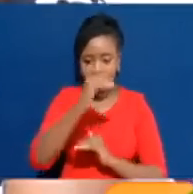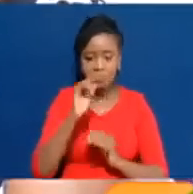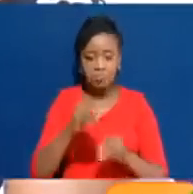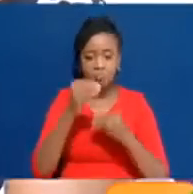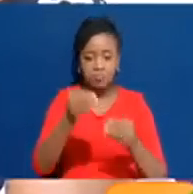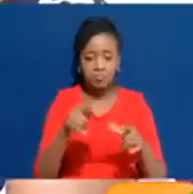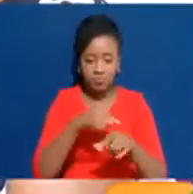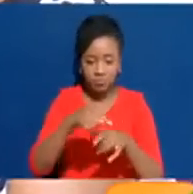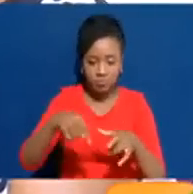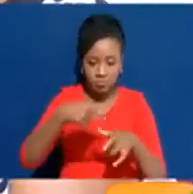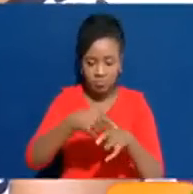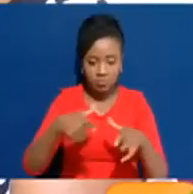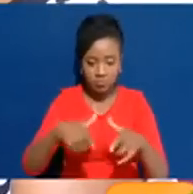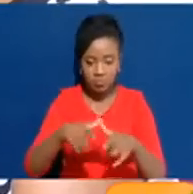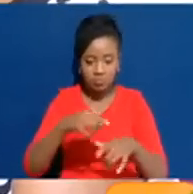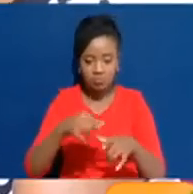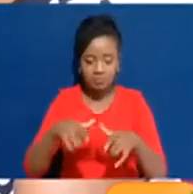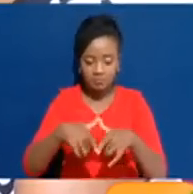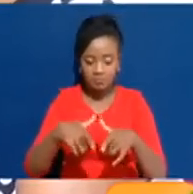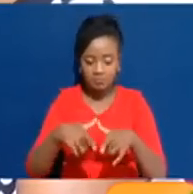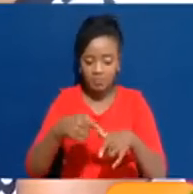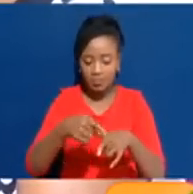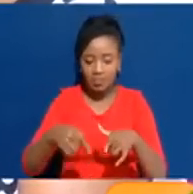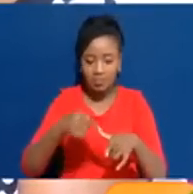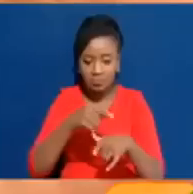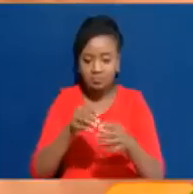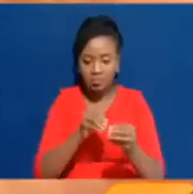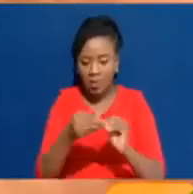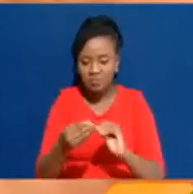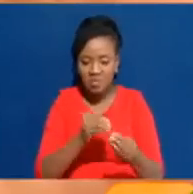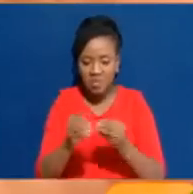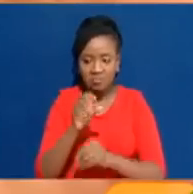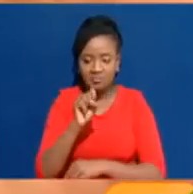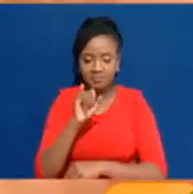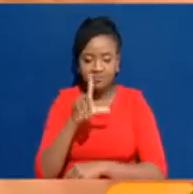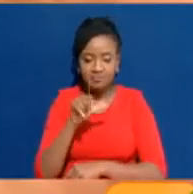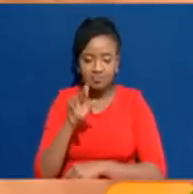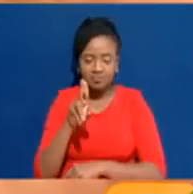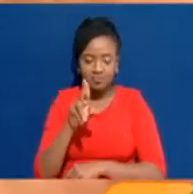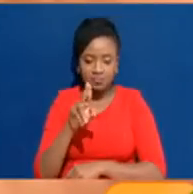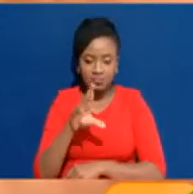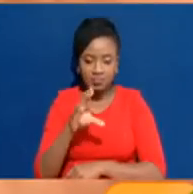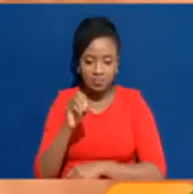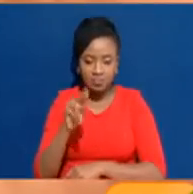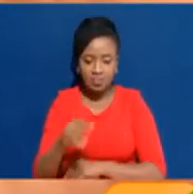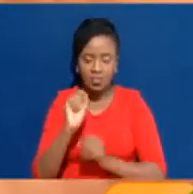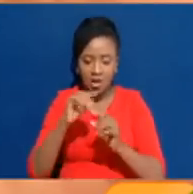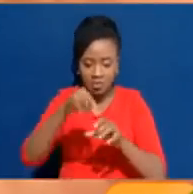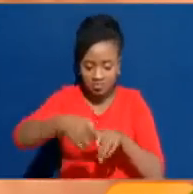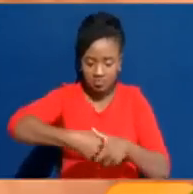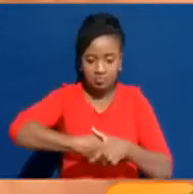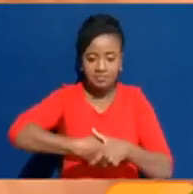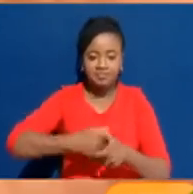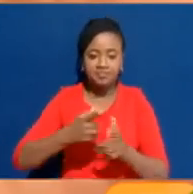a vaginal ring. The ring that is made of silicone material can be inserted by the user and will be